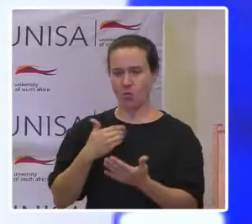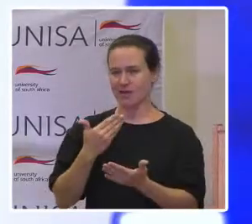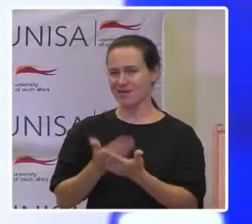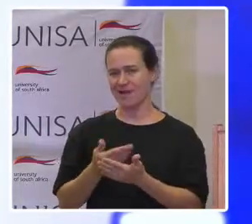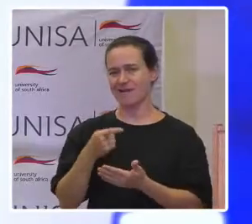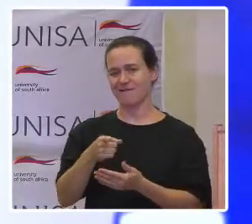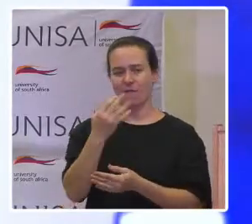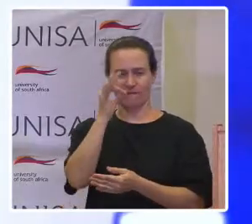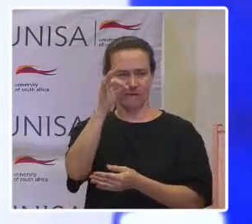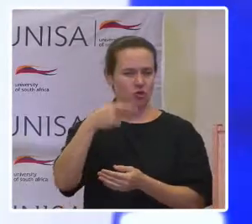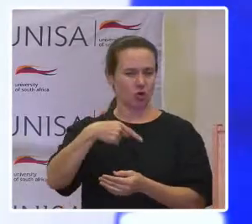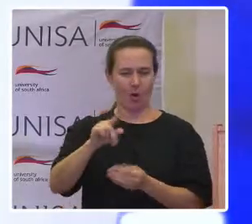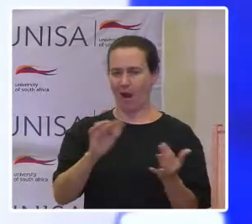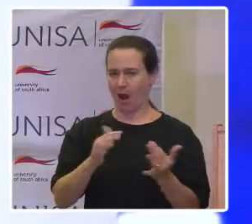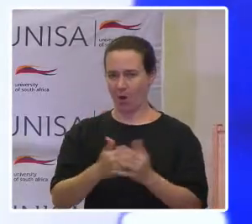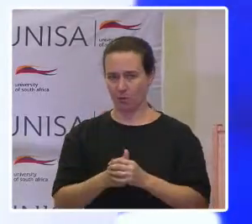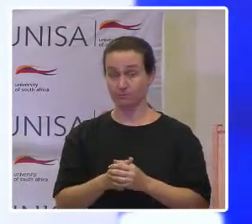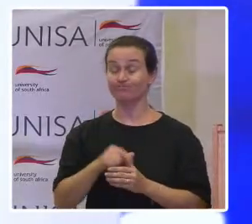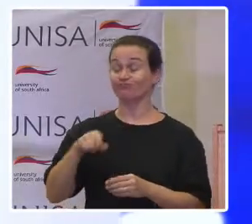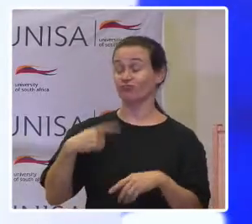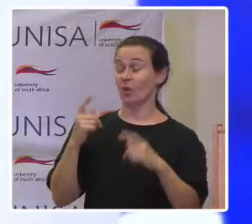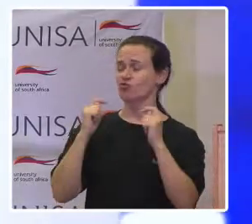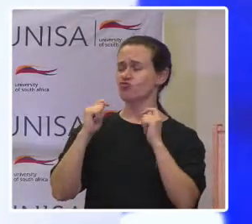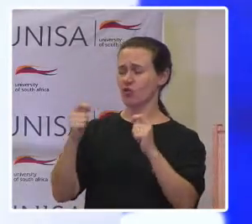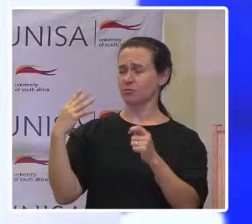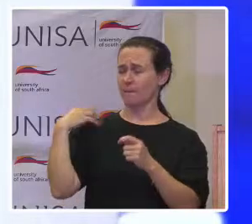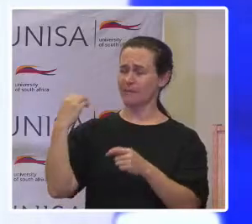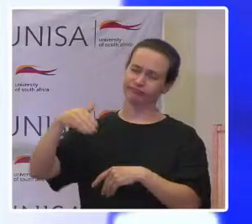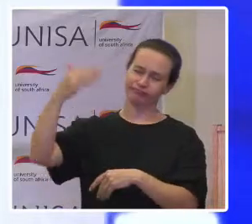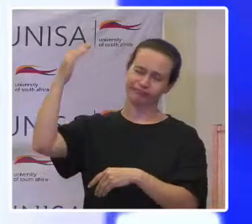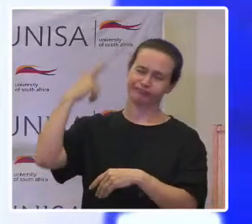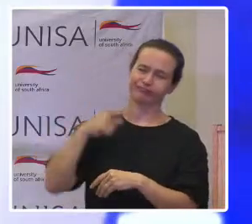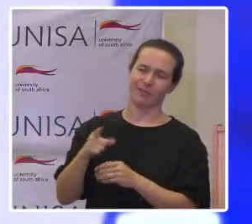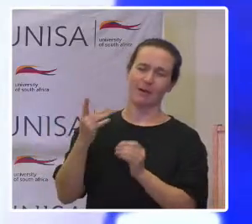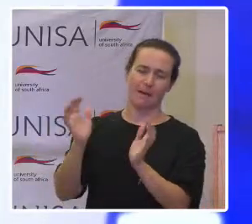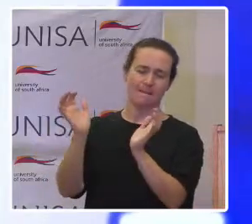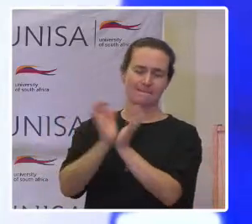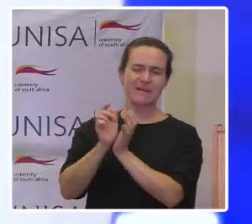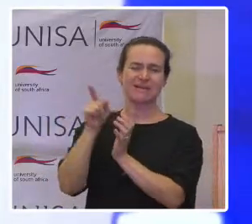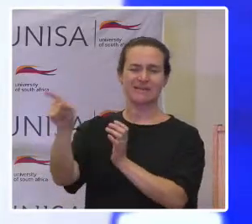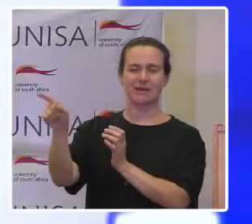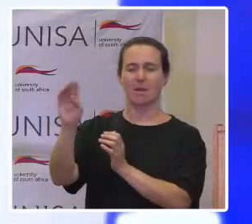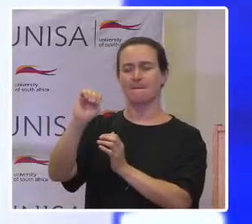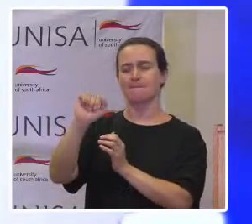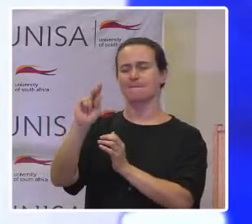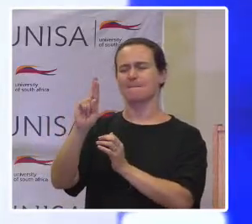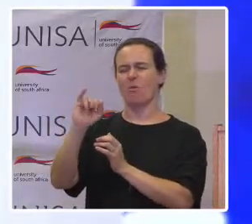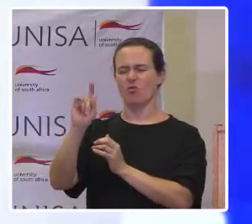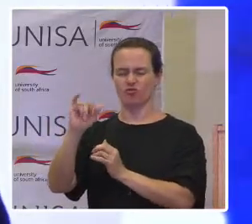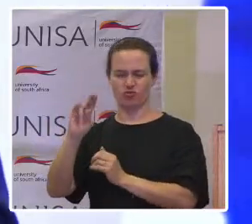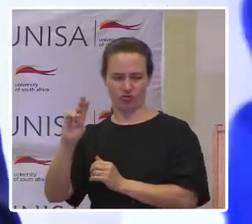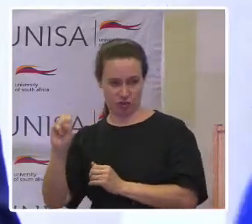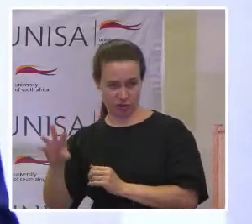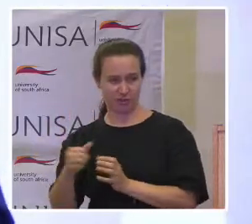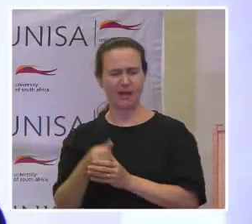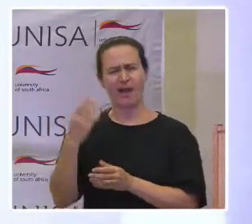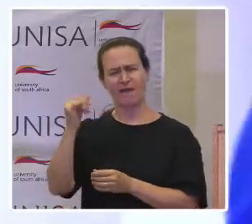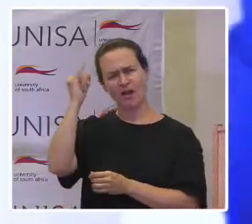there. So our transport ministers meet firstly in Mauritius. They decided, okay, they have this idea